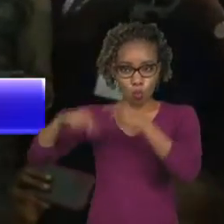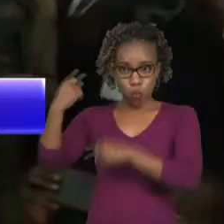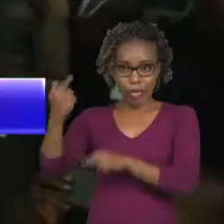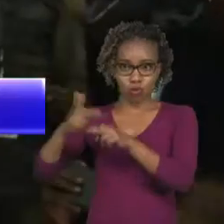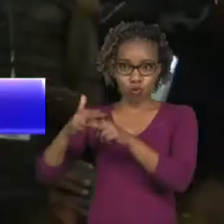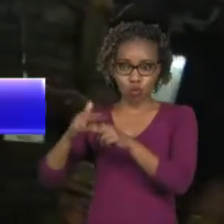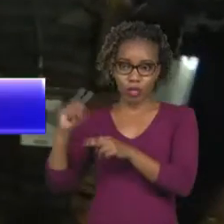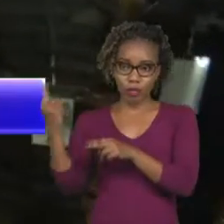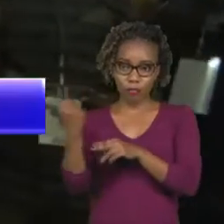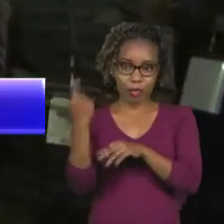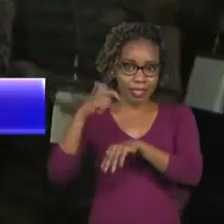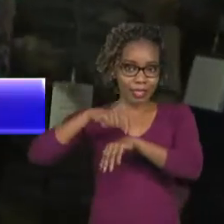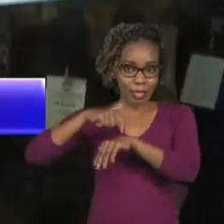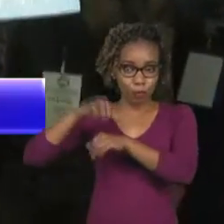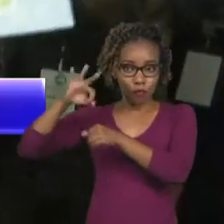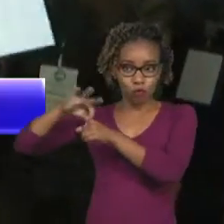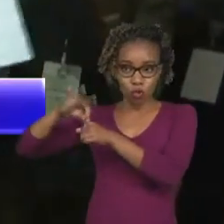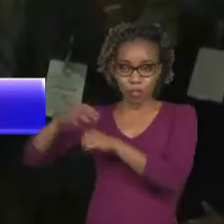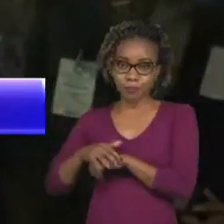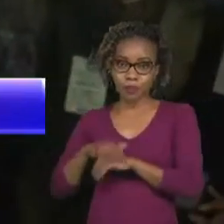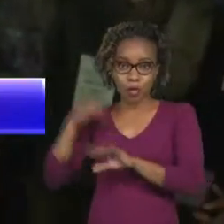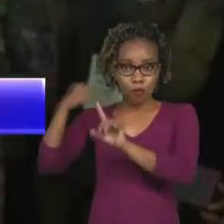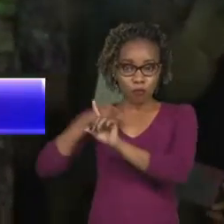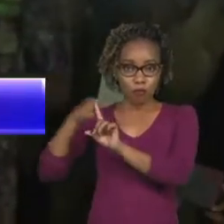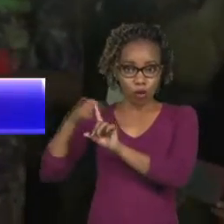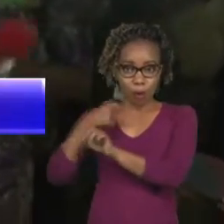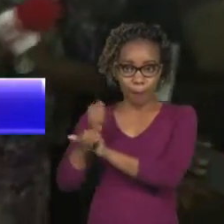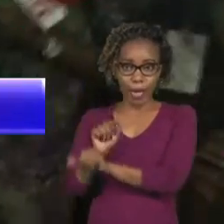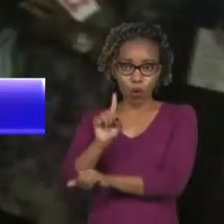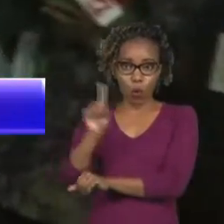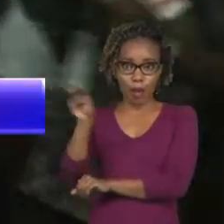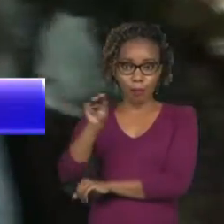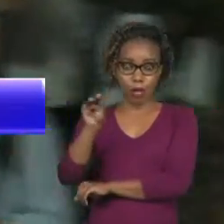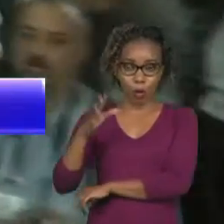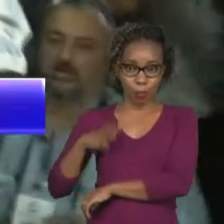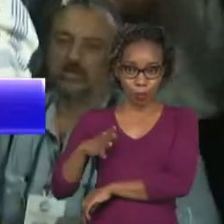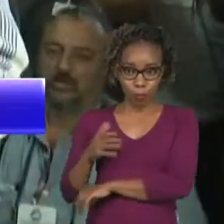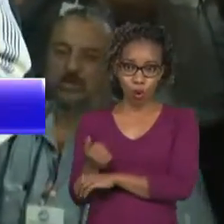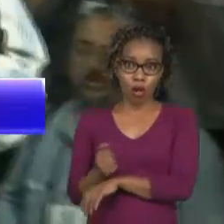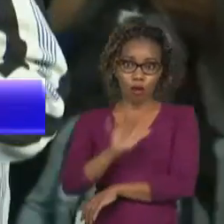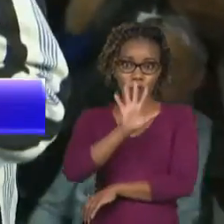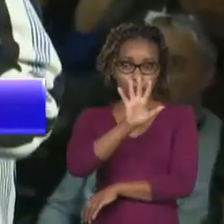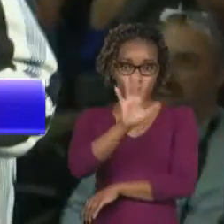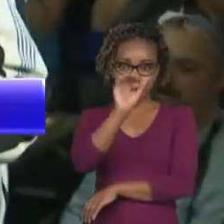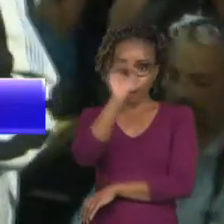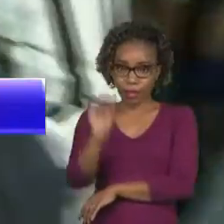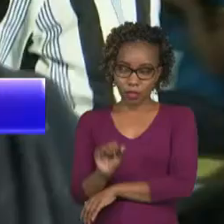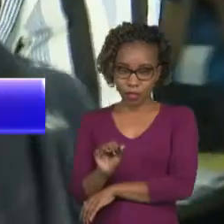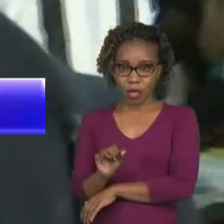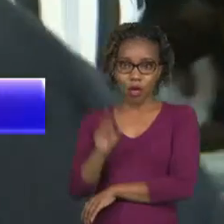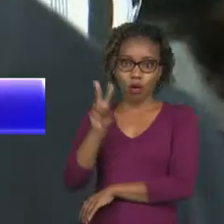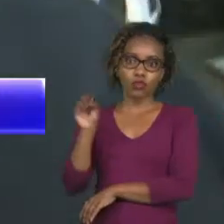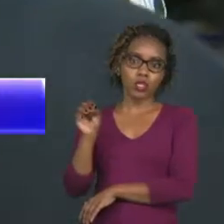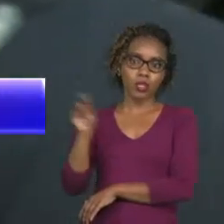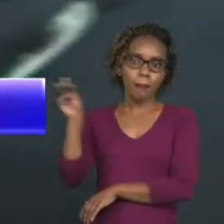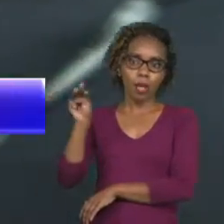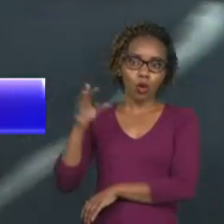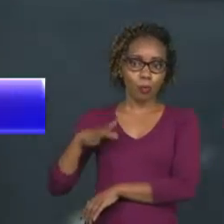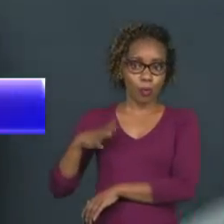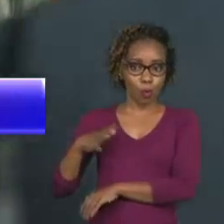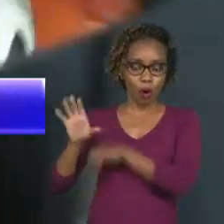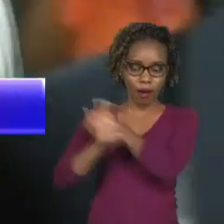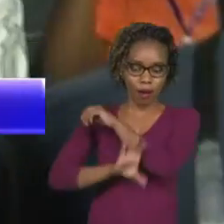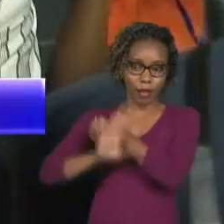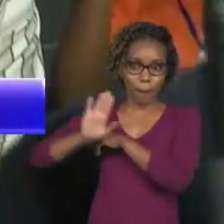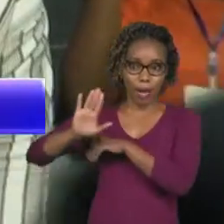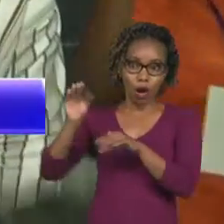the first round of voting. The violence has forced 1 million people, 5% of the 20 million population, from